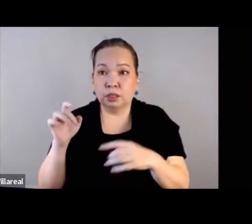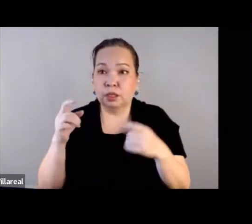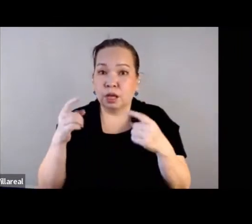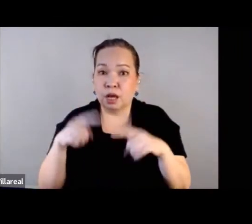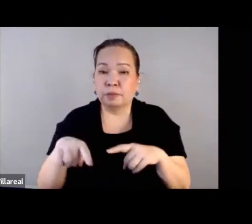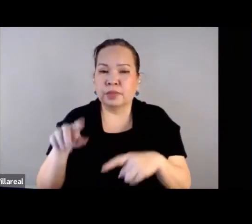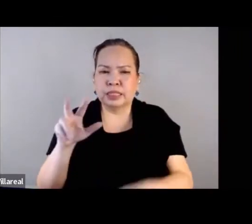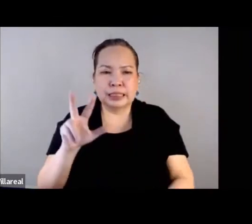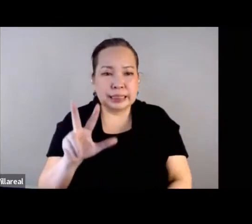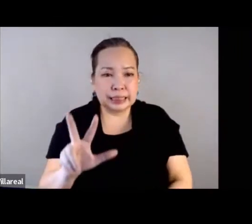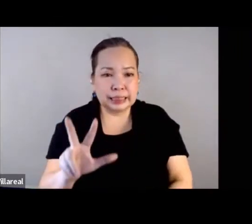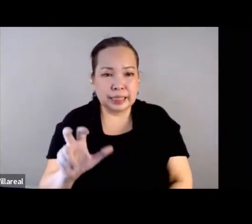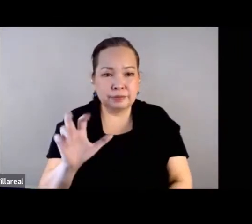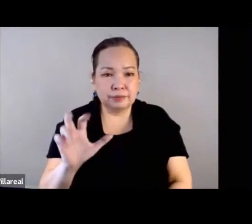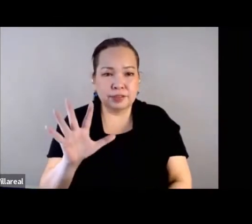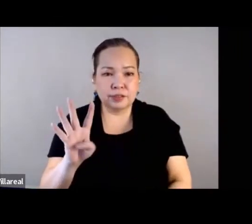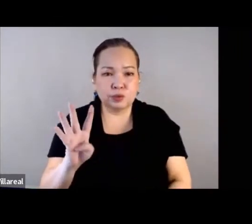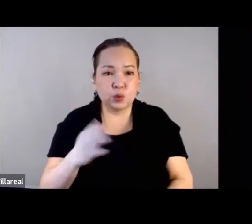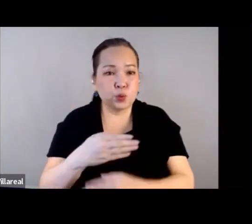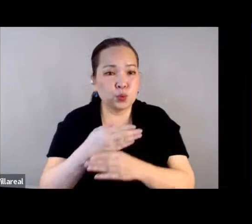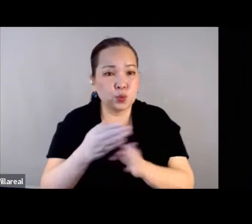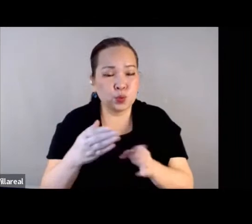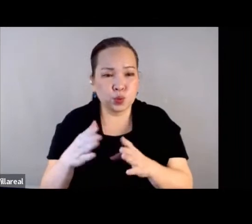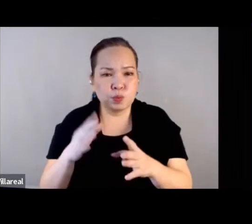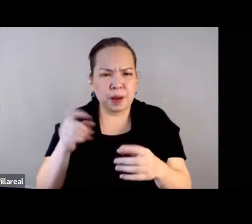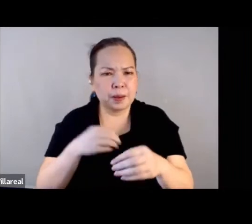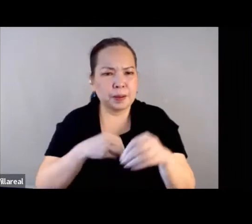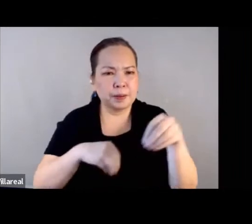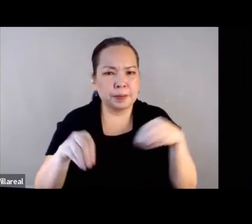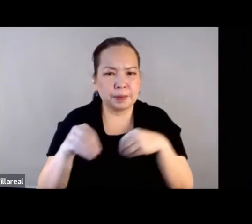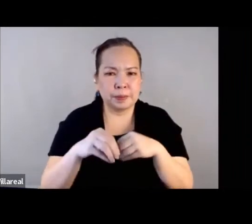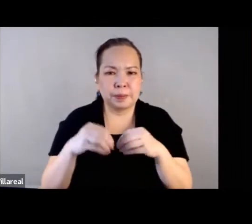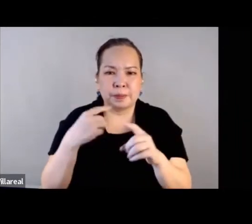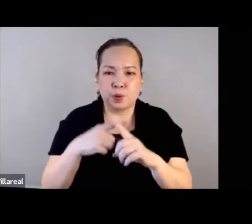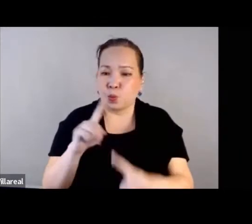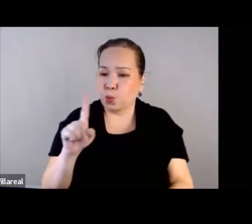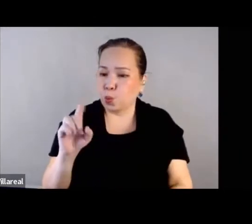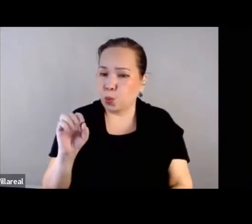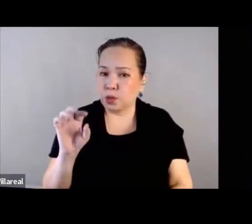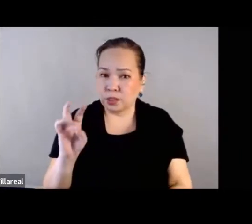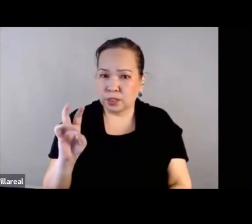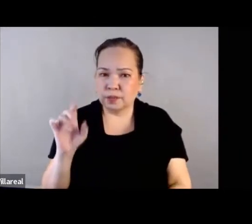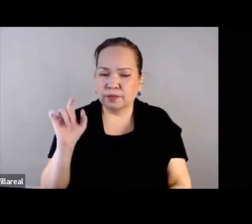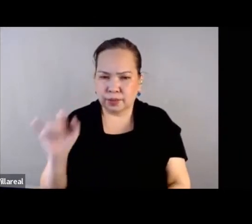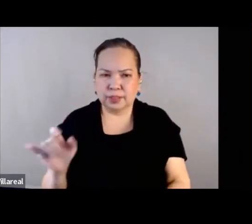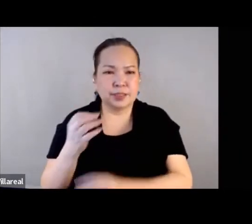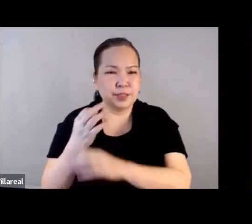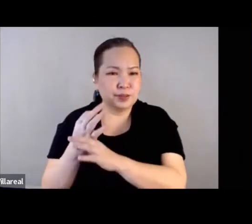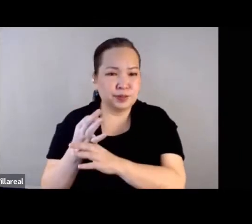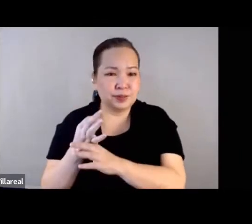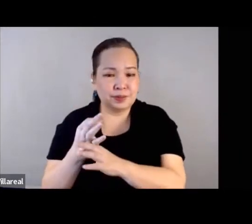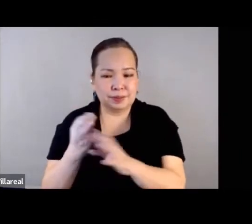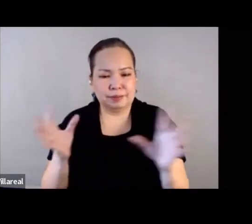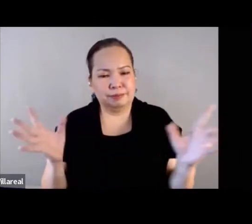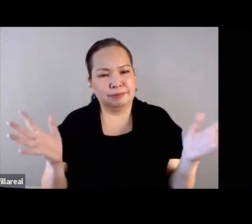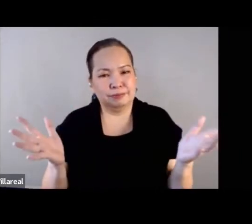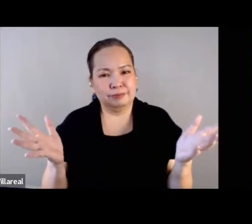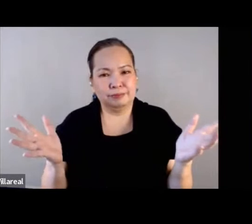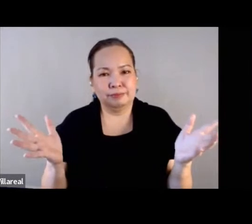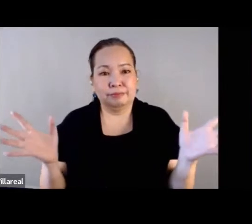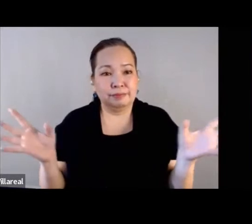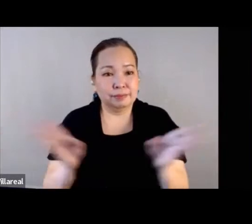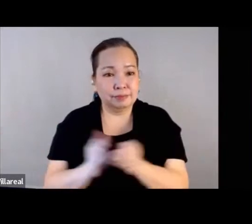to be replaced, in addition to the 107 classrooms which need to undergo repairs. In